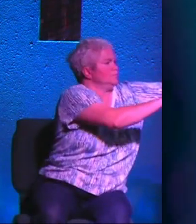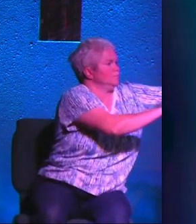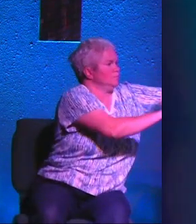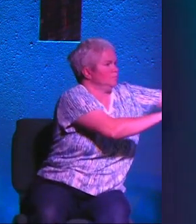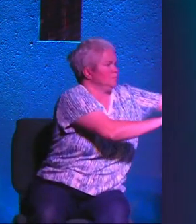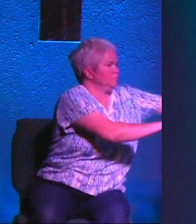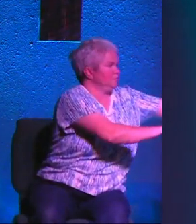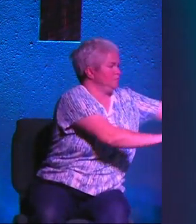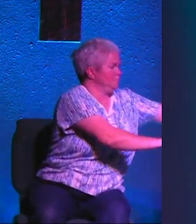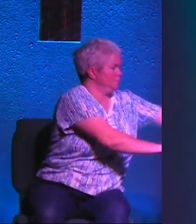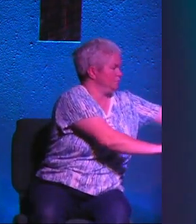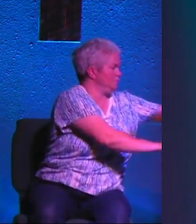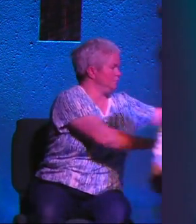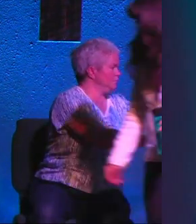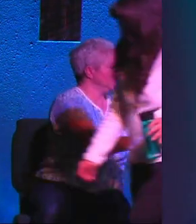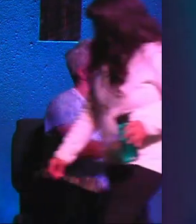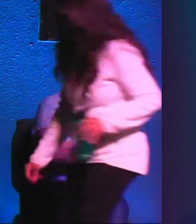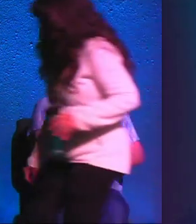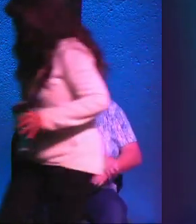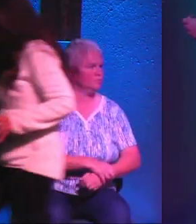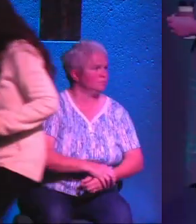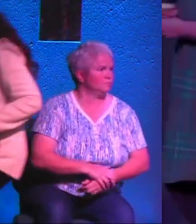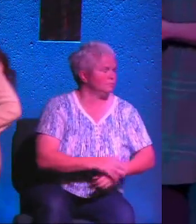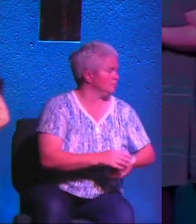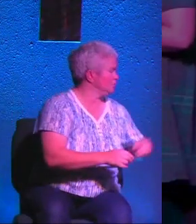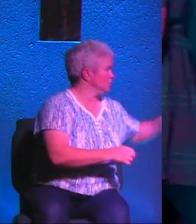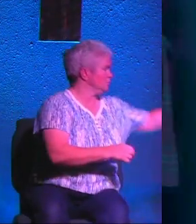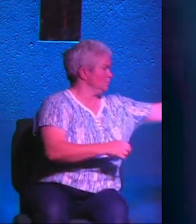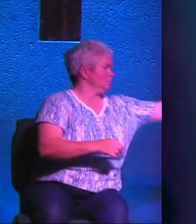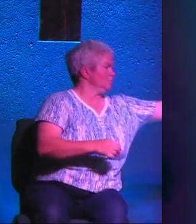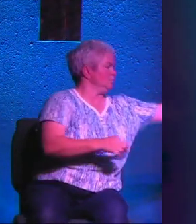Hey, real quick, how bad is this mic? Do I need to change?